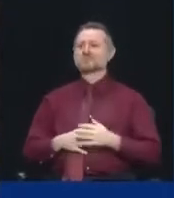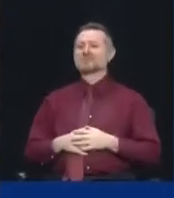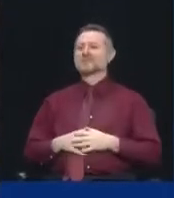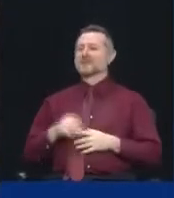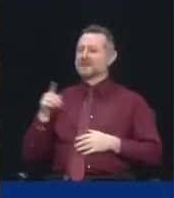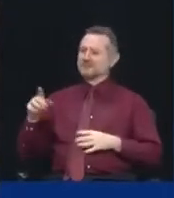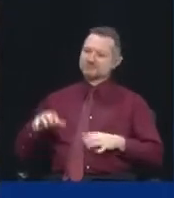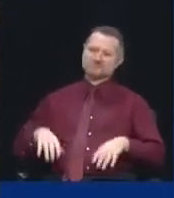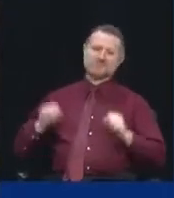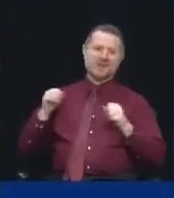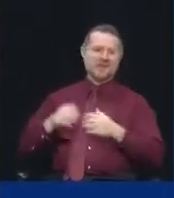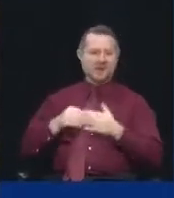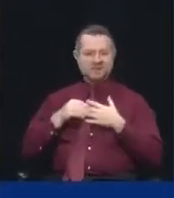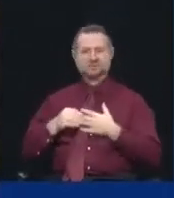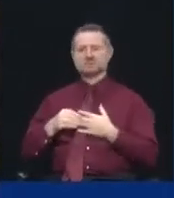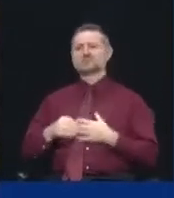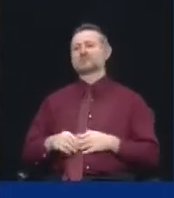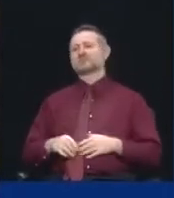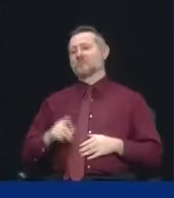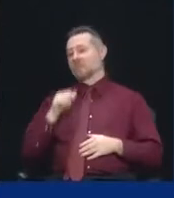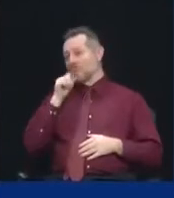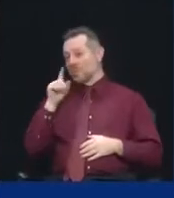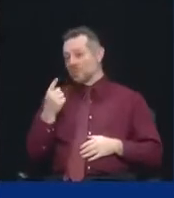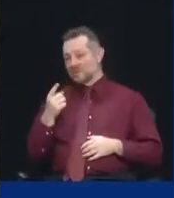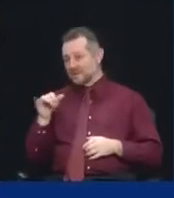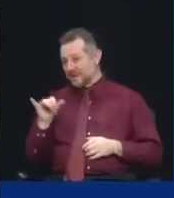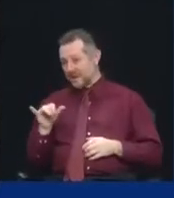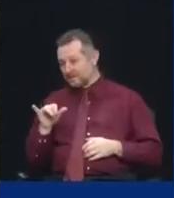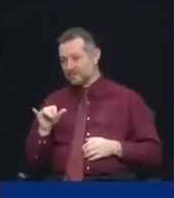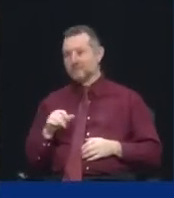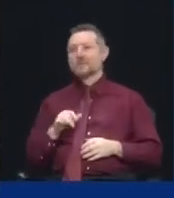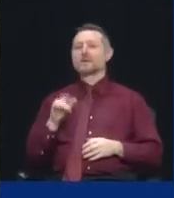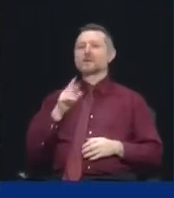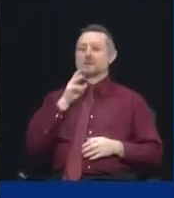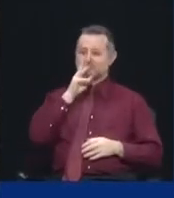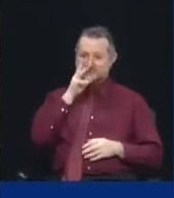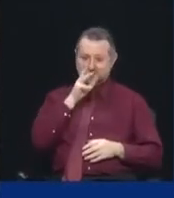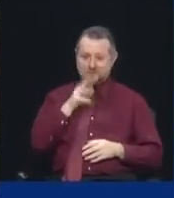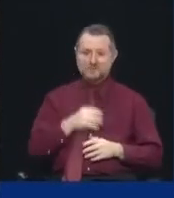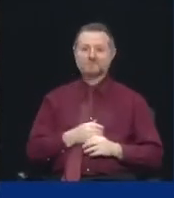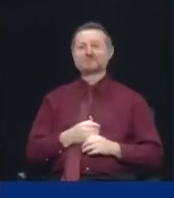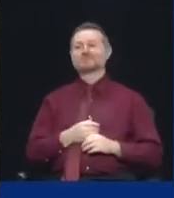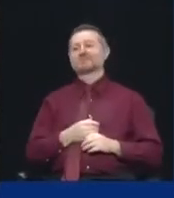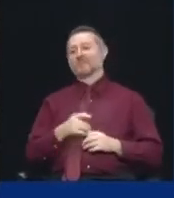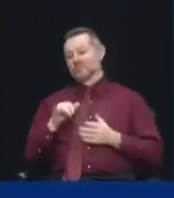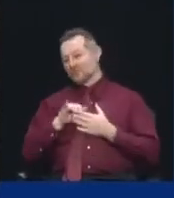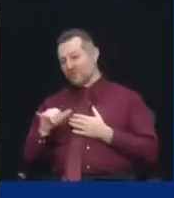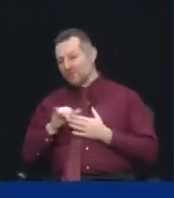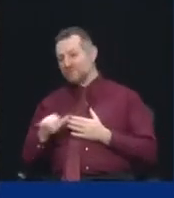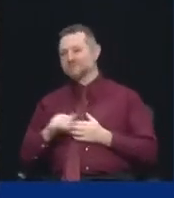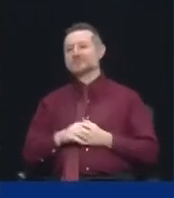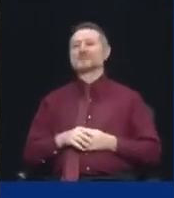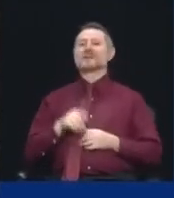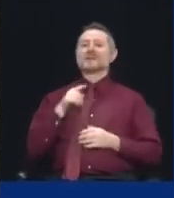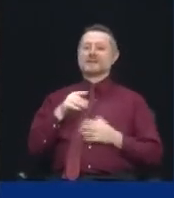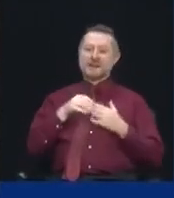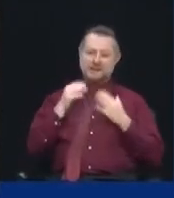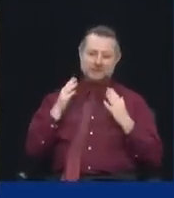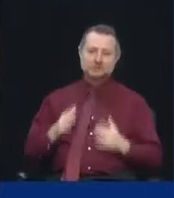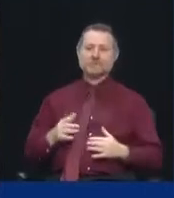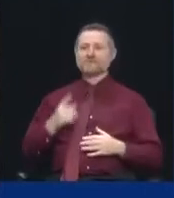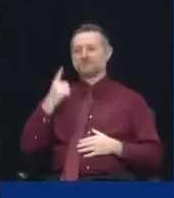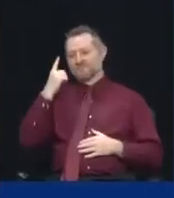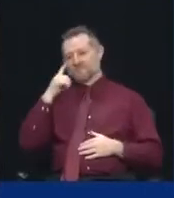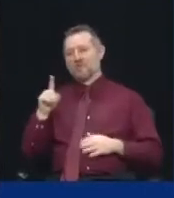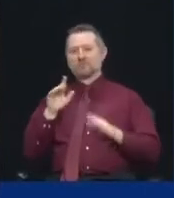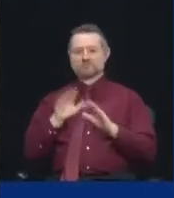lead, not only for Yonkers and Westchester, and not only for New York State, but taking the lead in